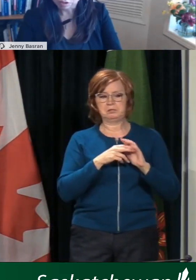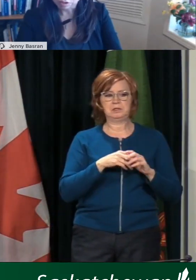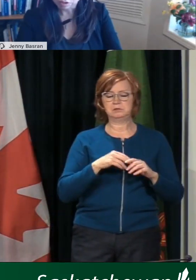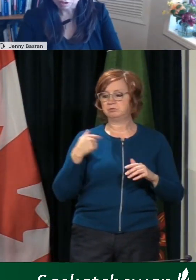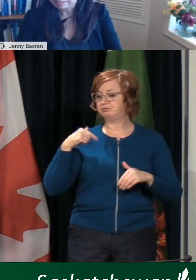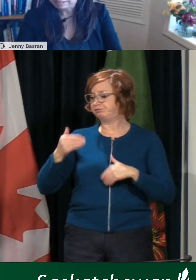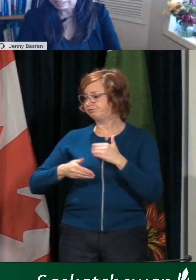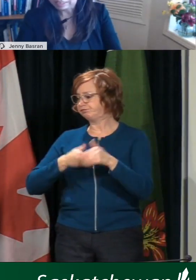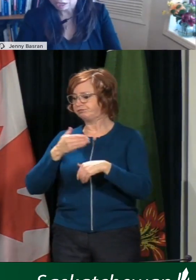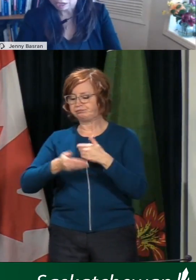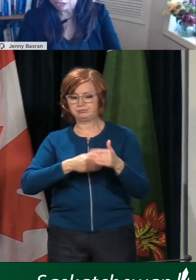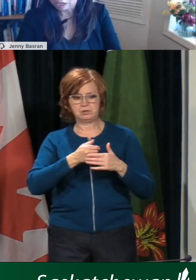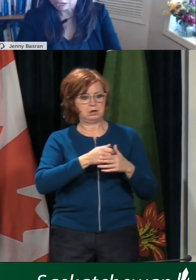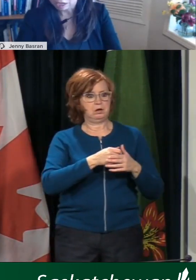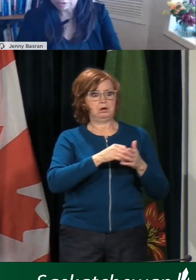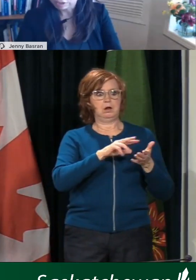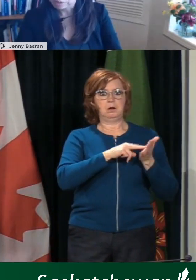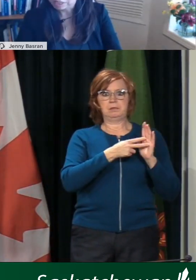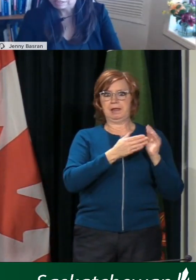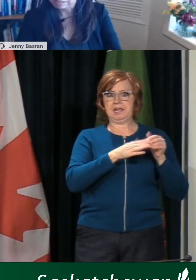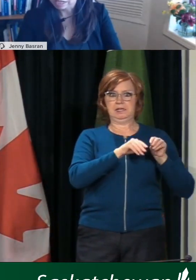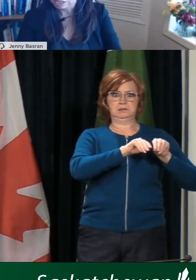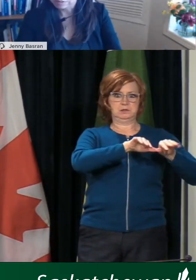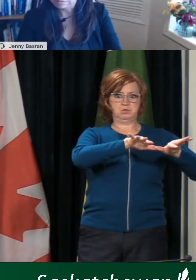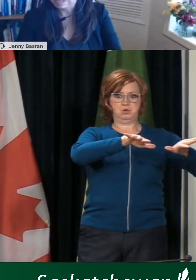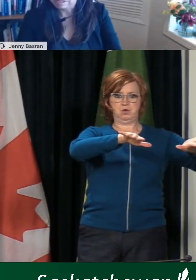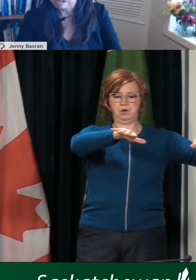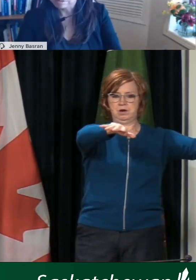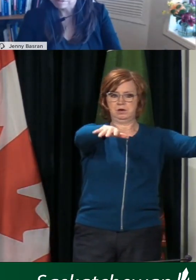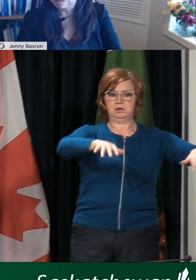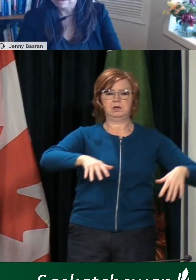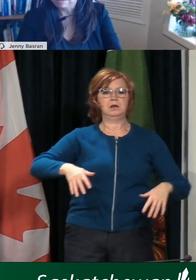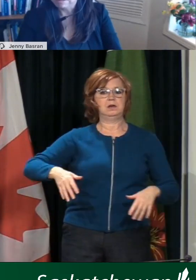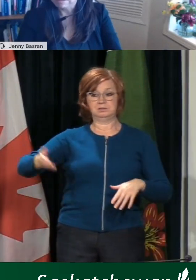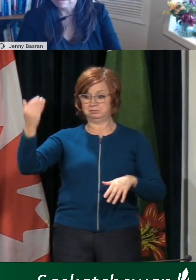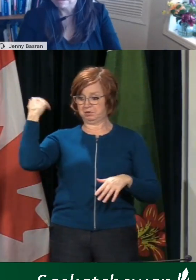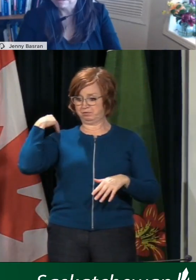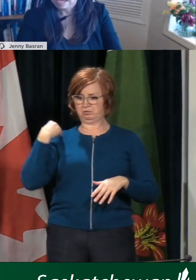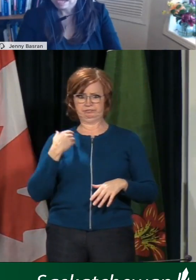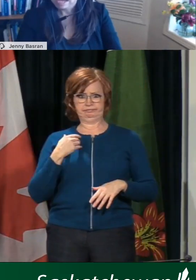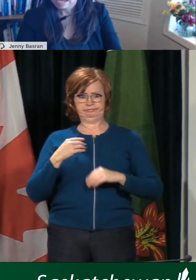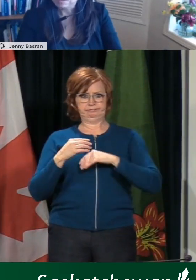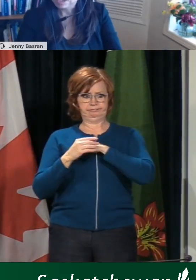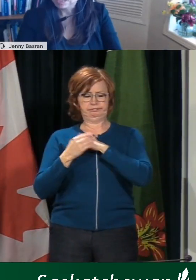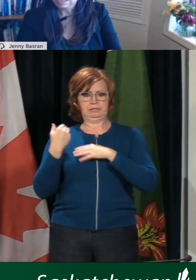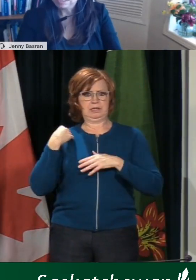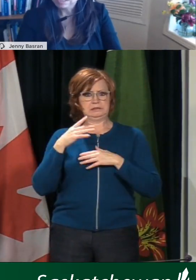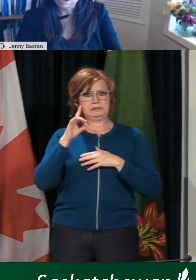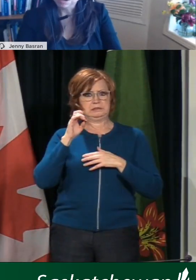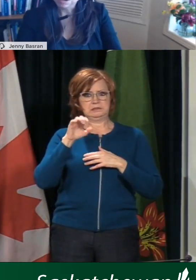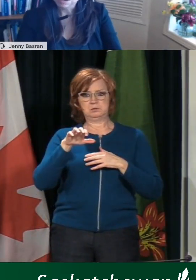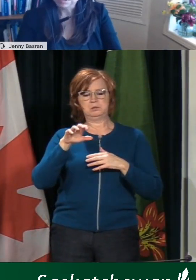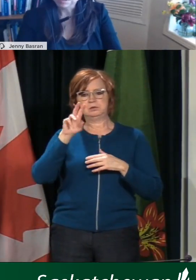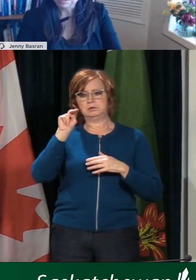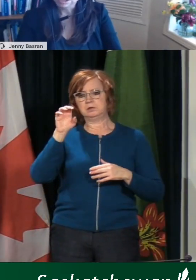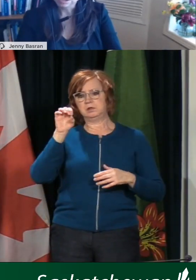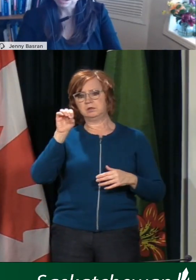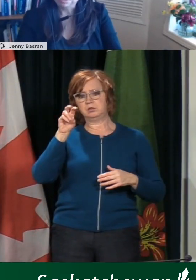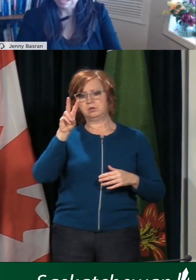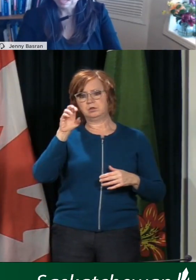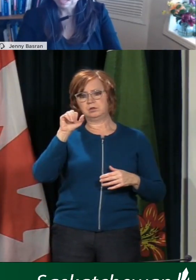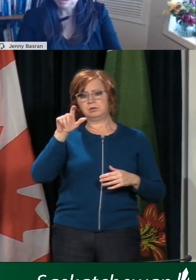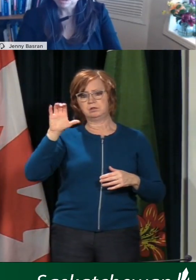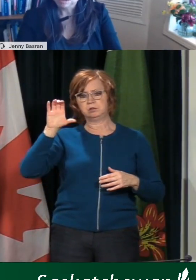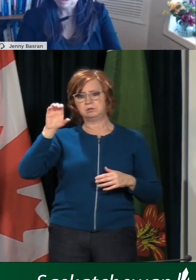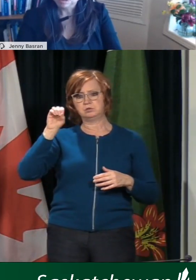previous example of this virus being in Saskatchewan. It was a novel coronavirus. And so we didn't really know how it was going to